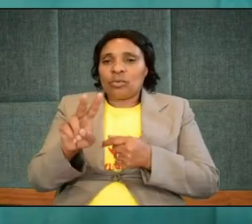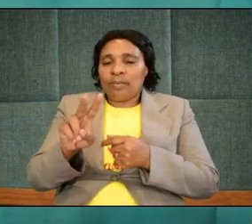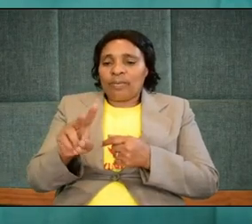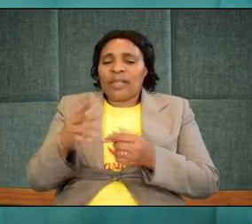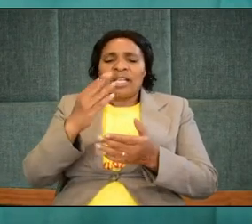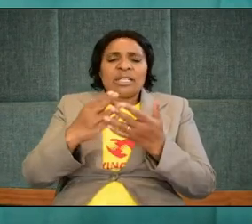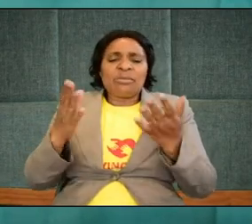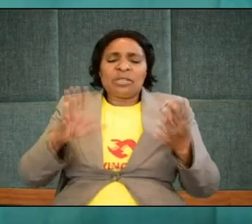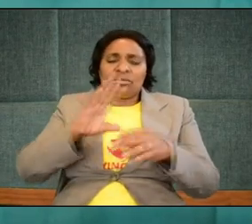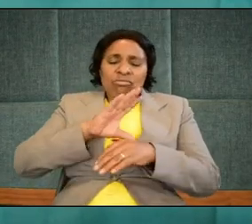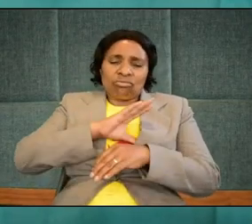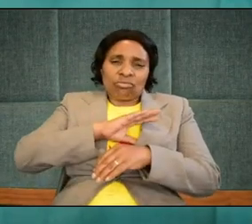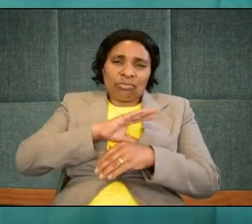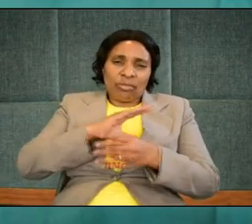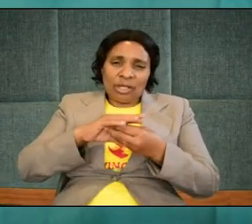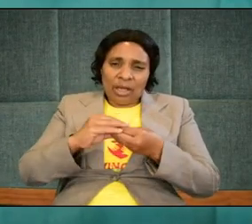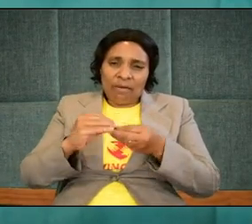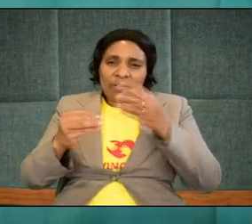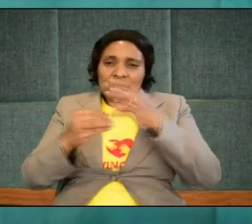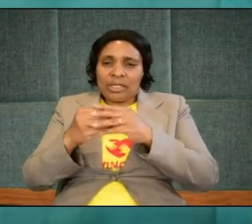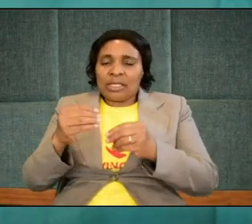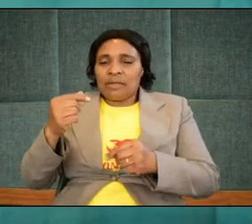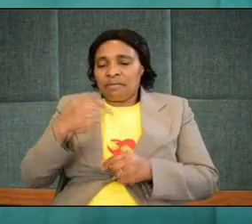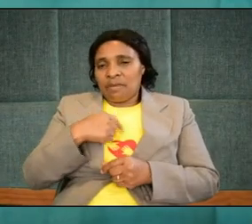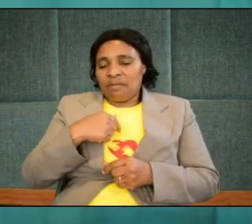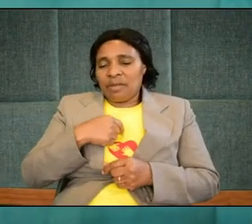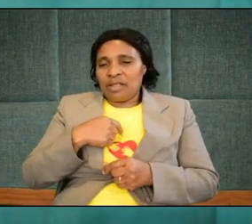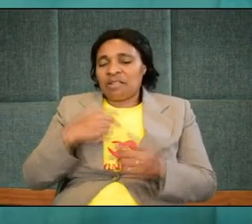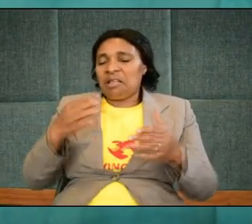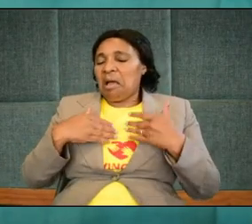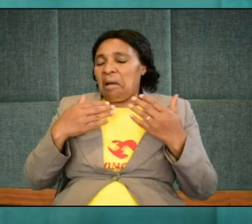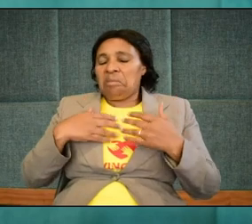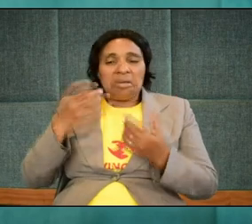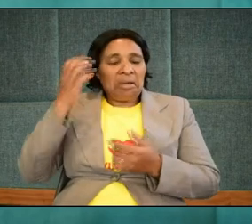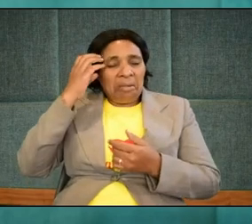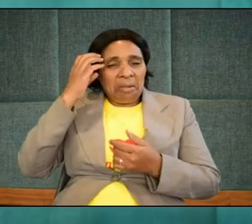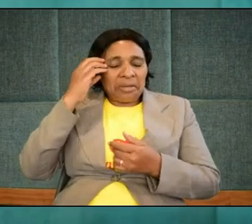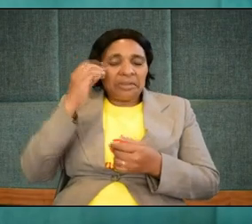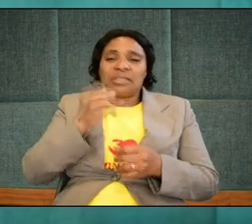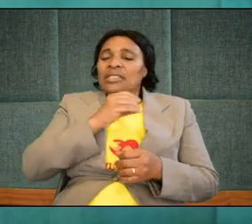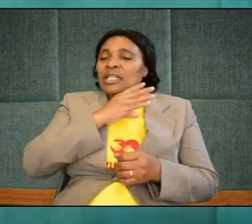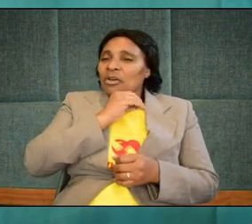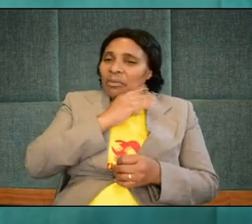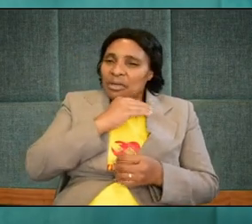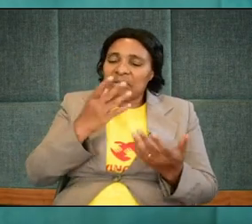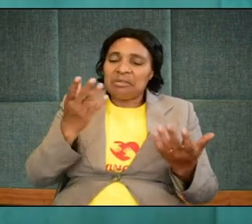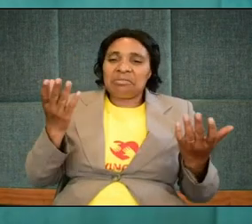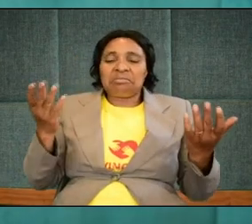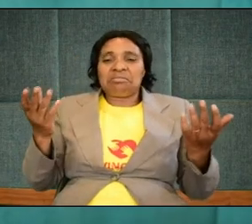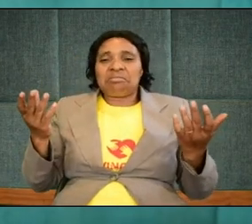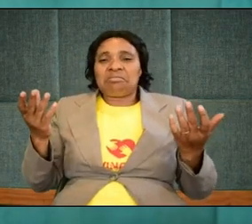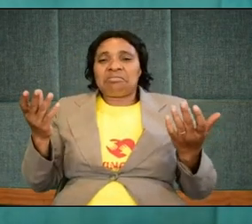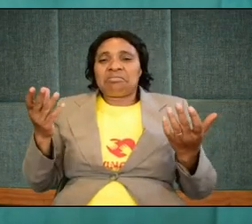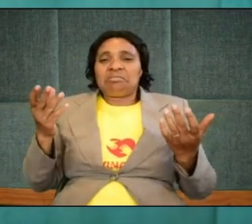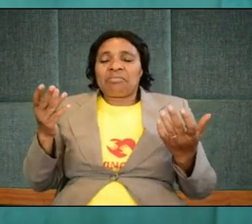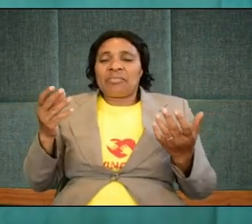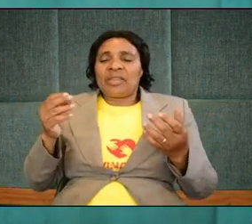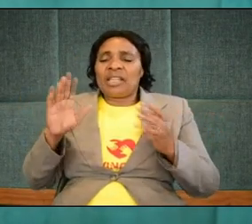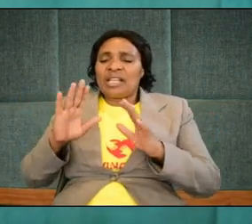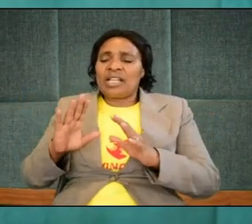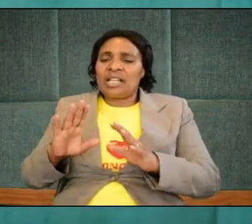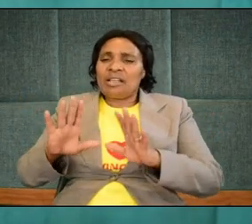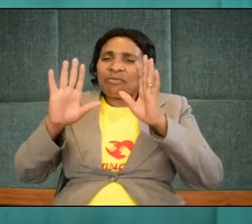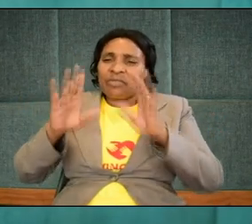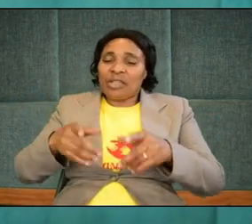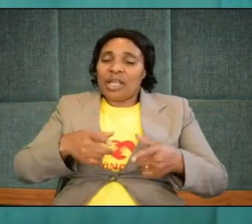Something that comforted me in this, even though it's unhappy campus, they doubted, complained, murmured, and grieved the heart of